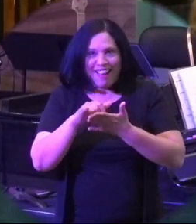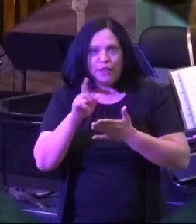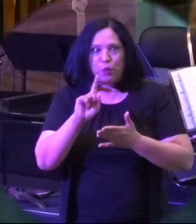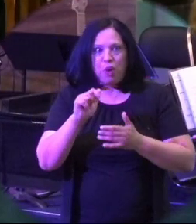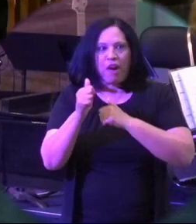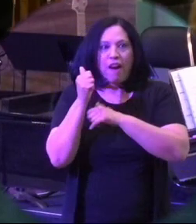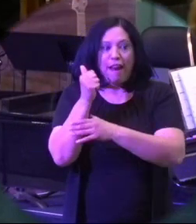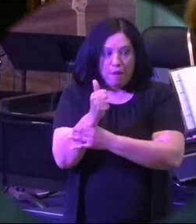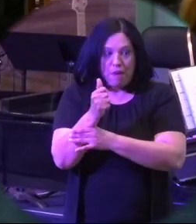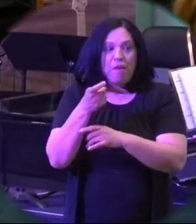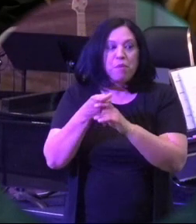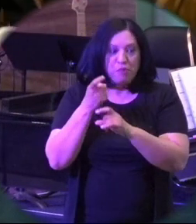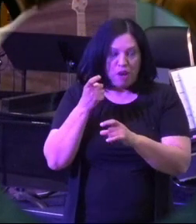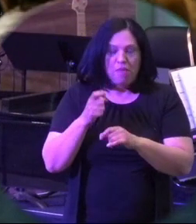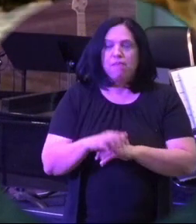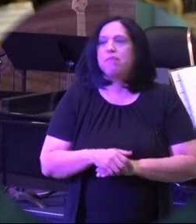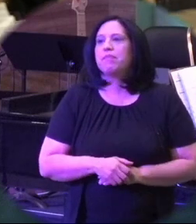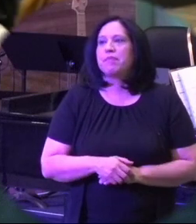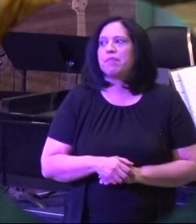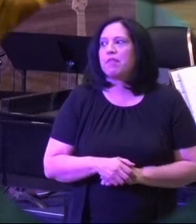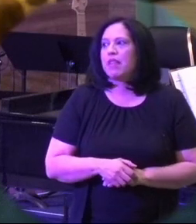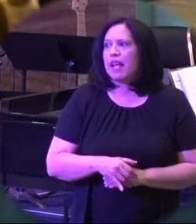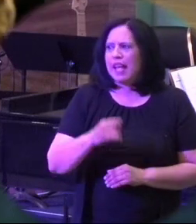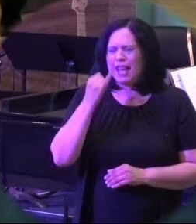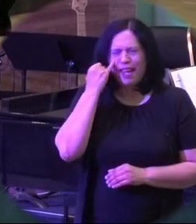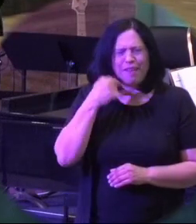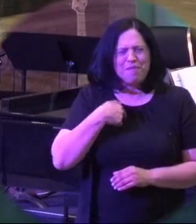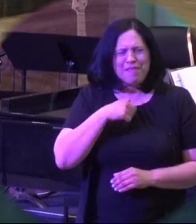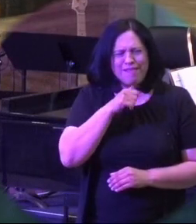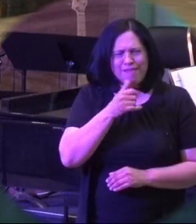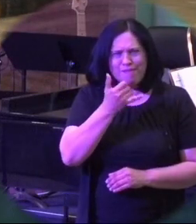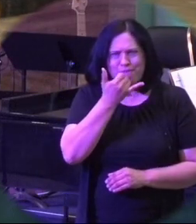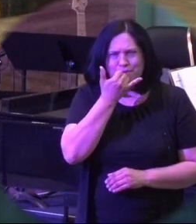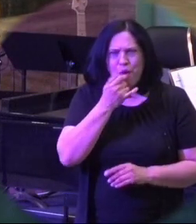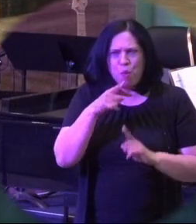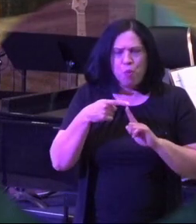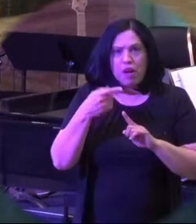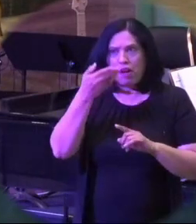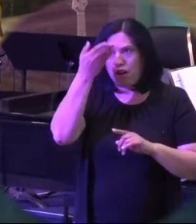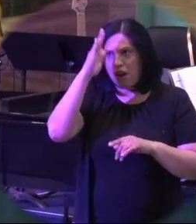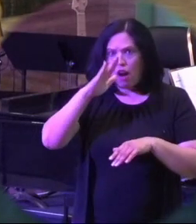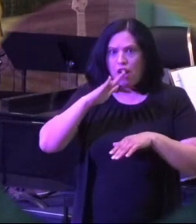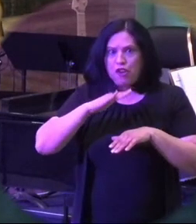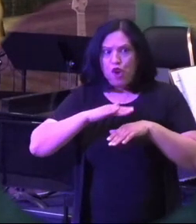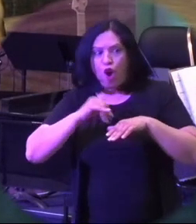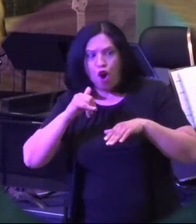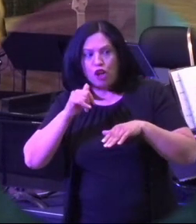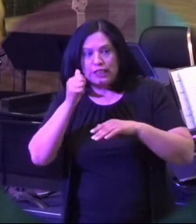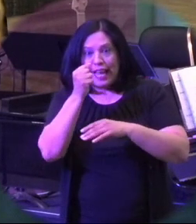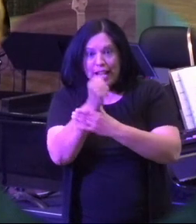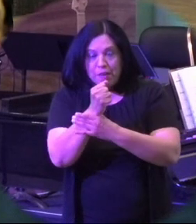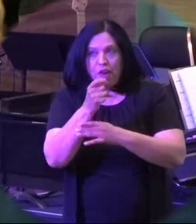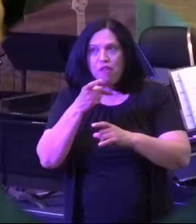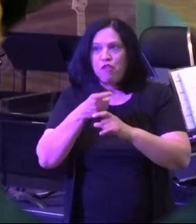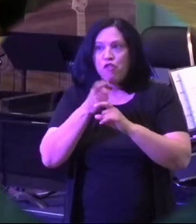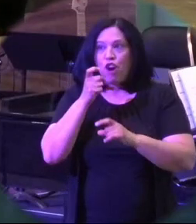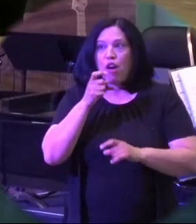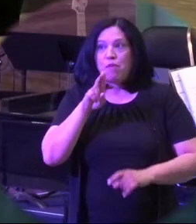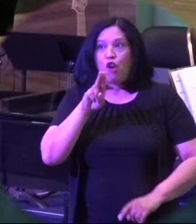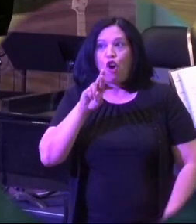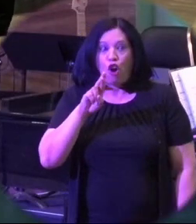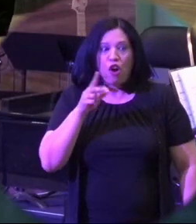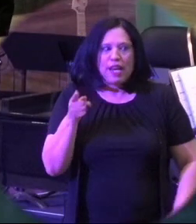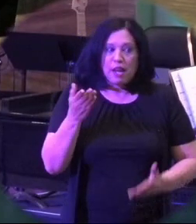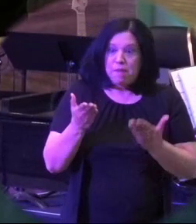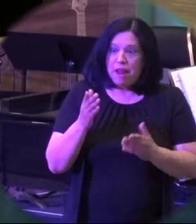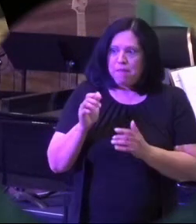from. And so, if I'm not mistaken, when God called Abraham from Ur, he may have walked right by the